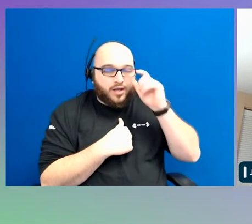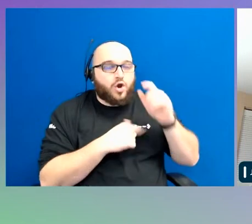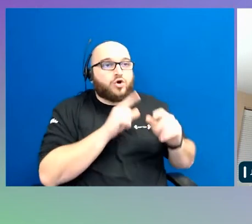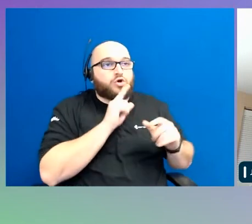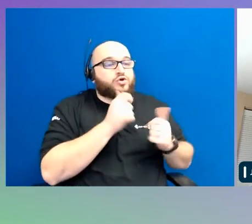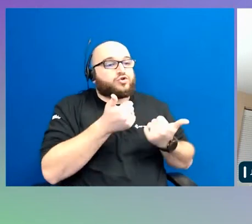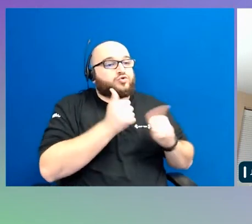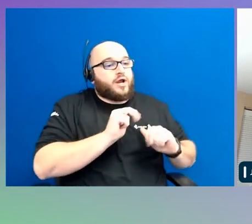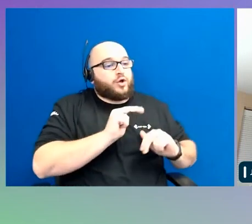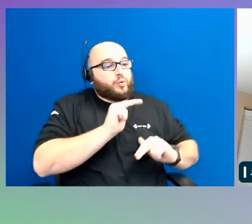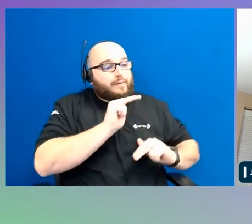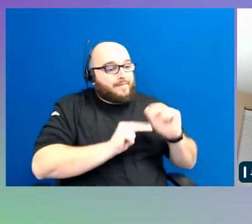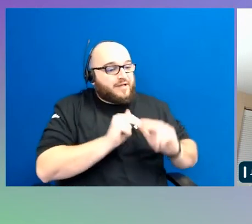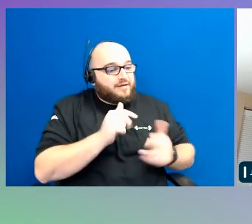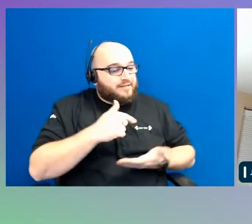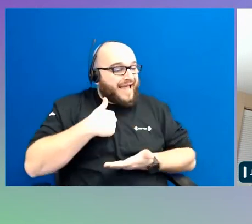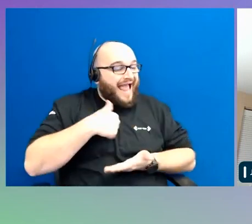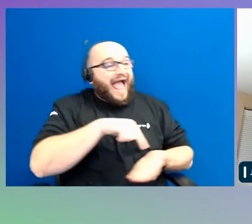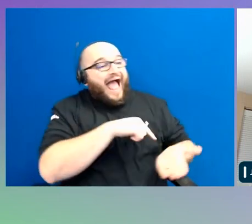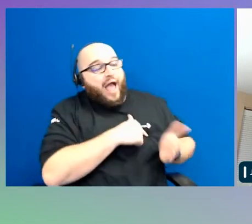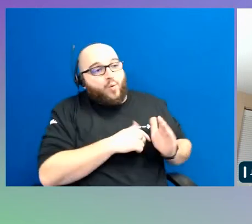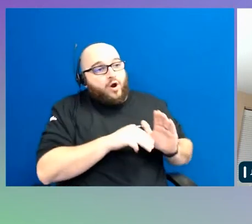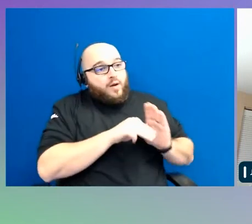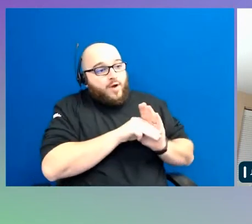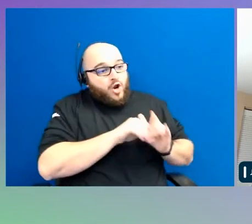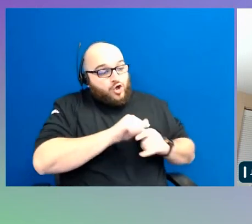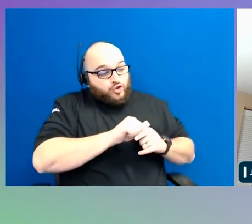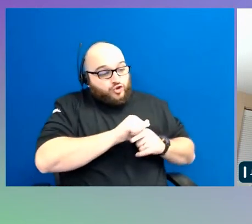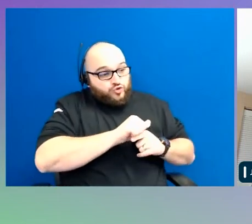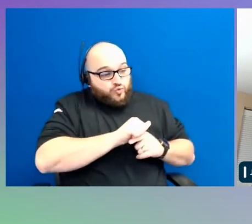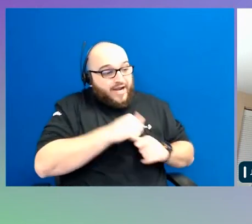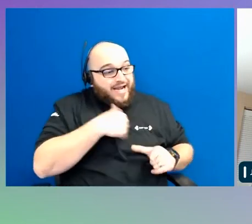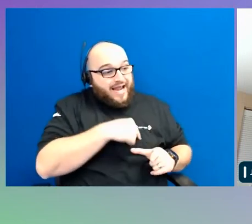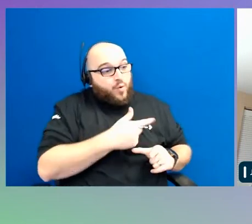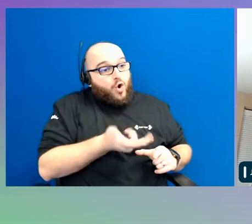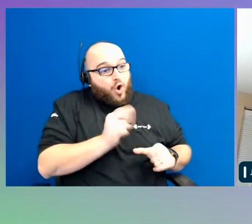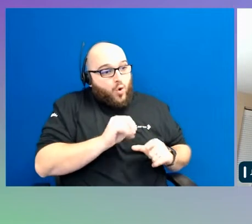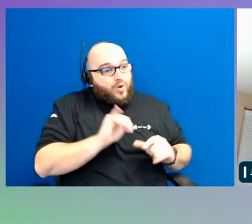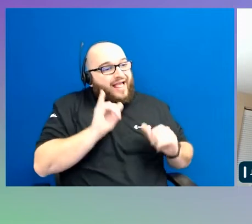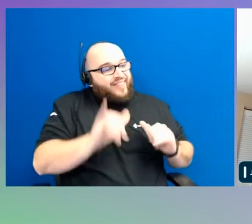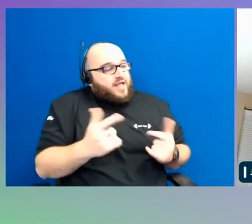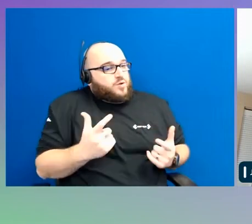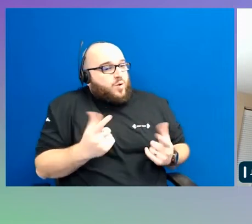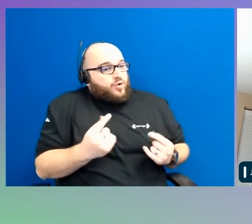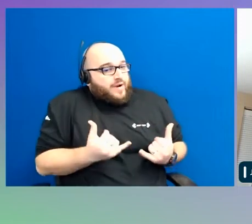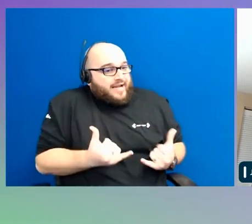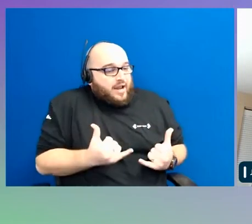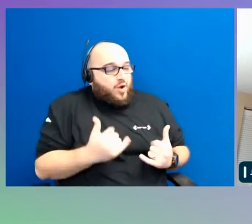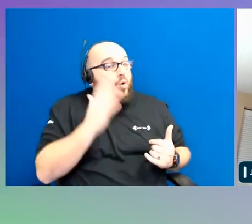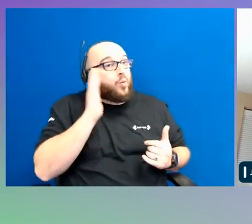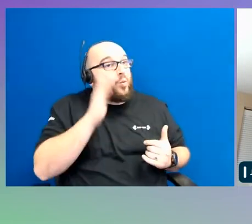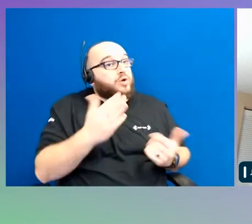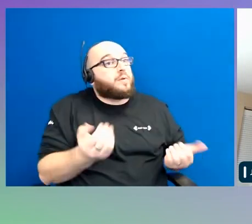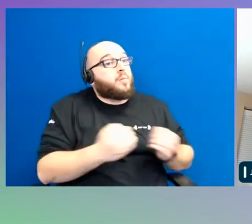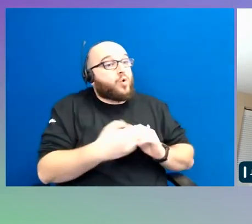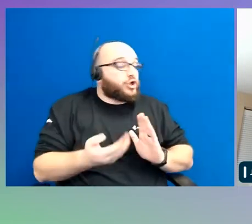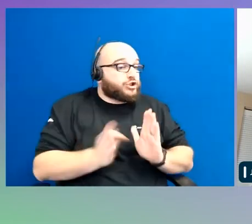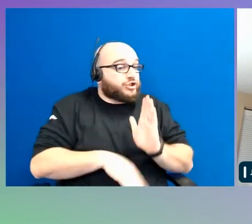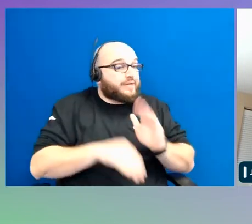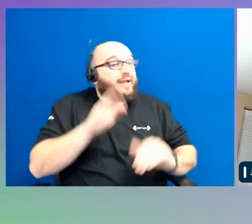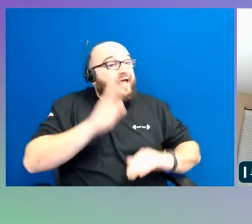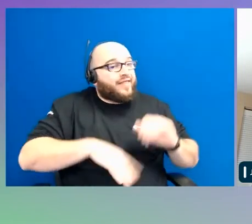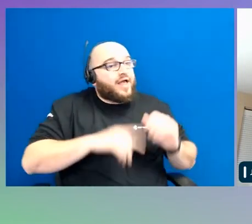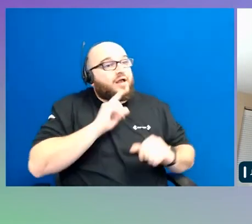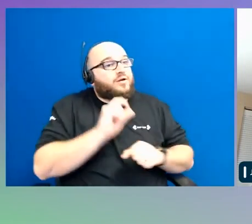our own model. We're trying to train our own model, and that's what we're doing with next steps, which will be way cheaper than trying to just throw this